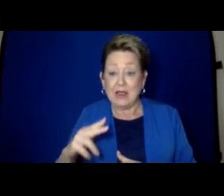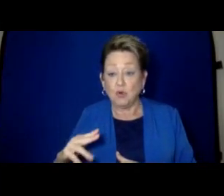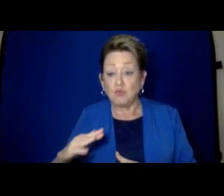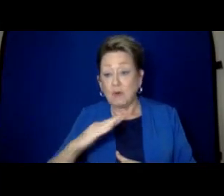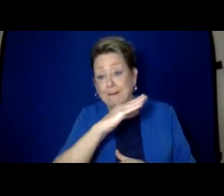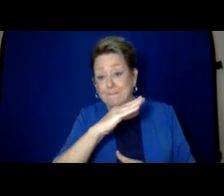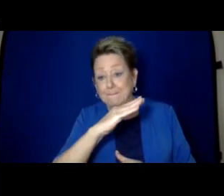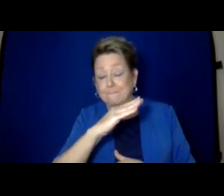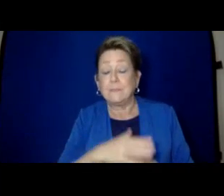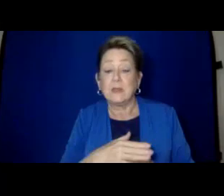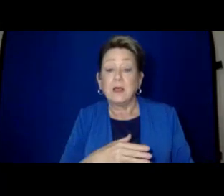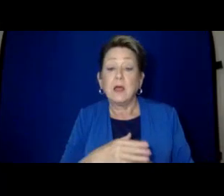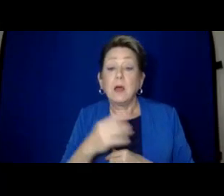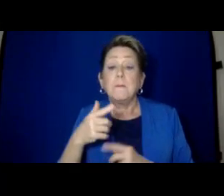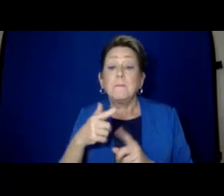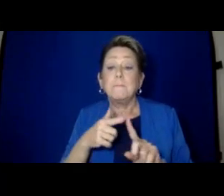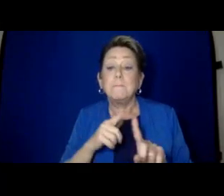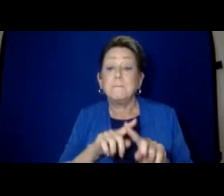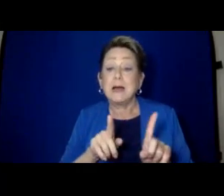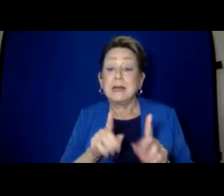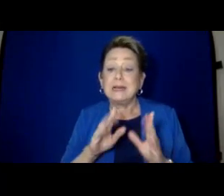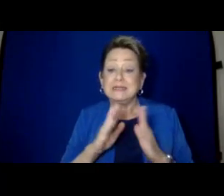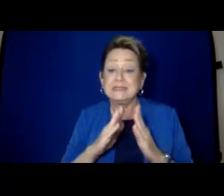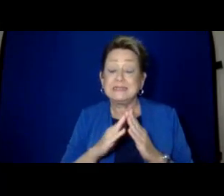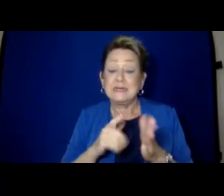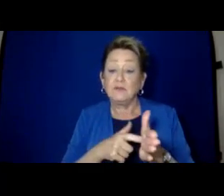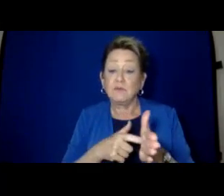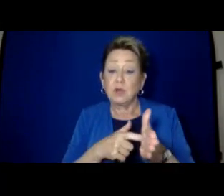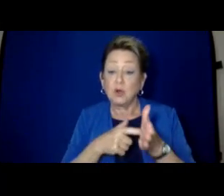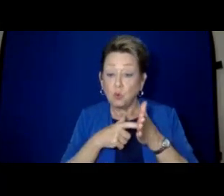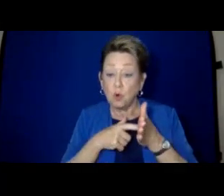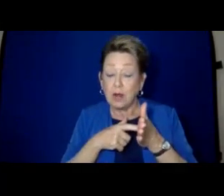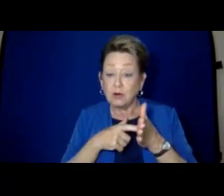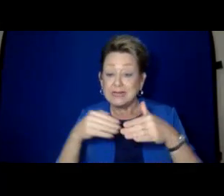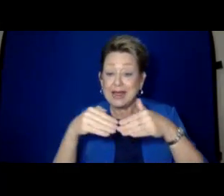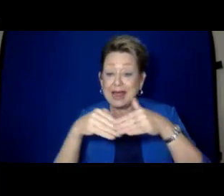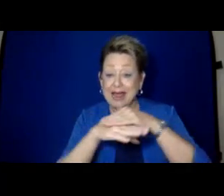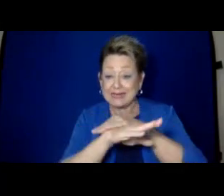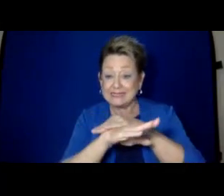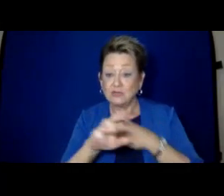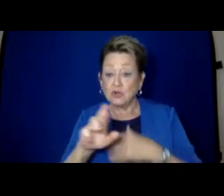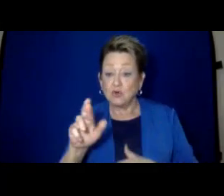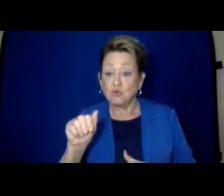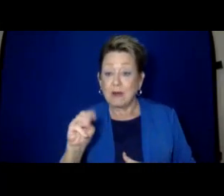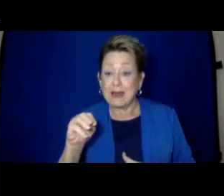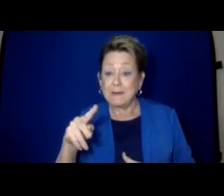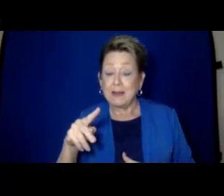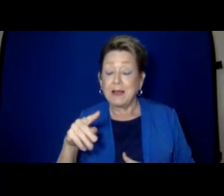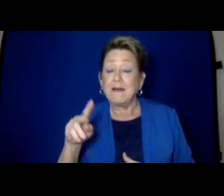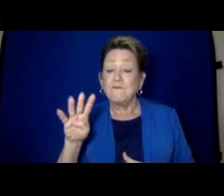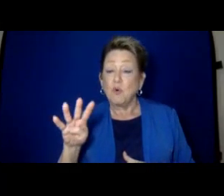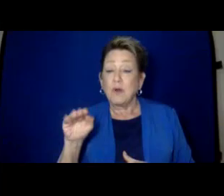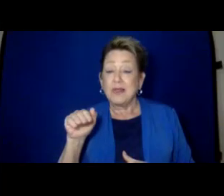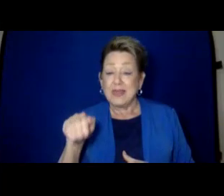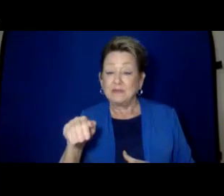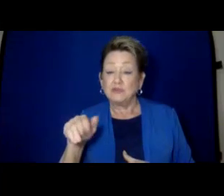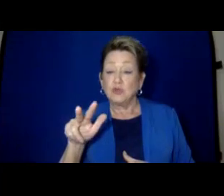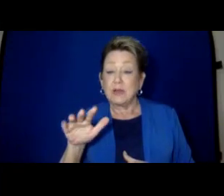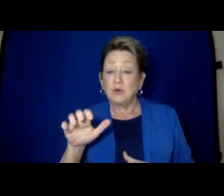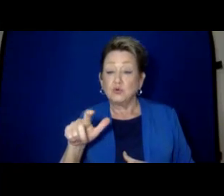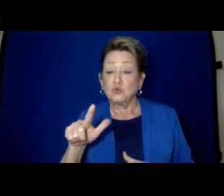order to complete the project, however, the city does require access to a portion of our ramp property, approximately 4,321